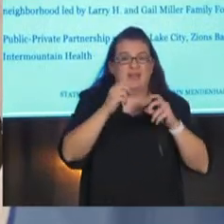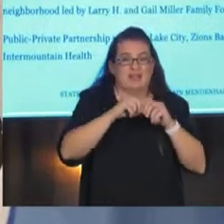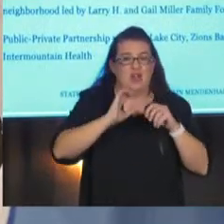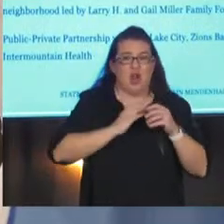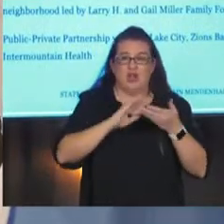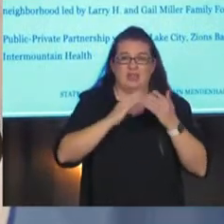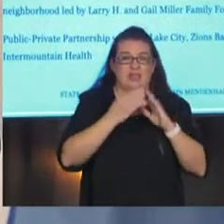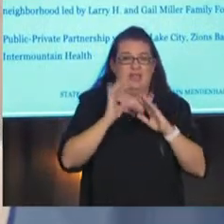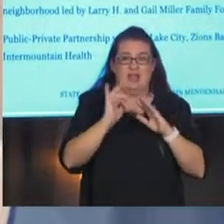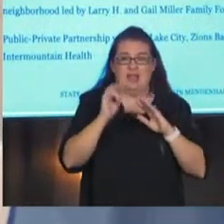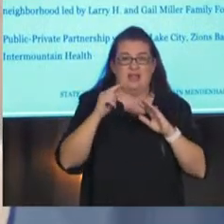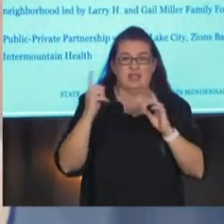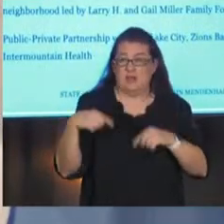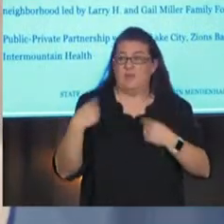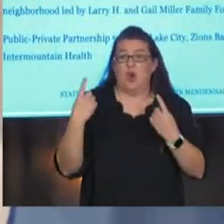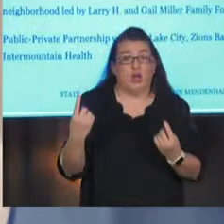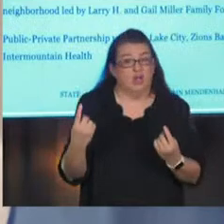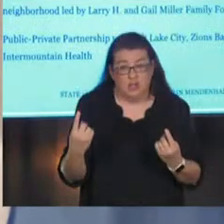before.